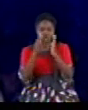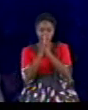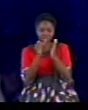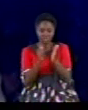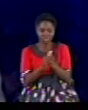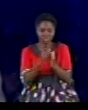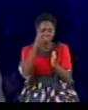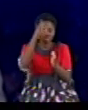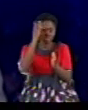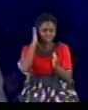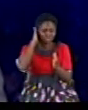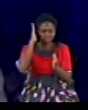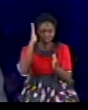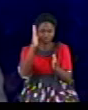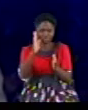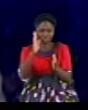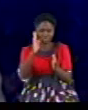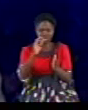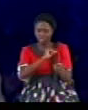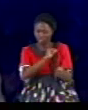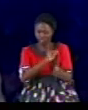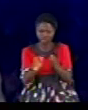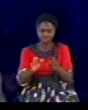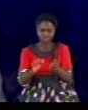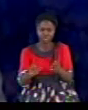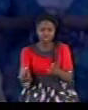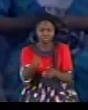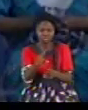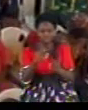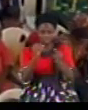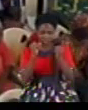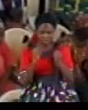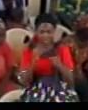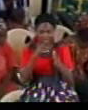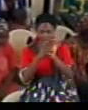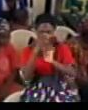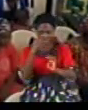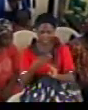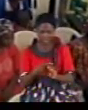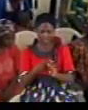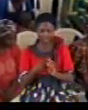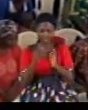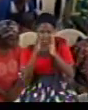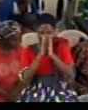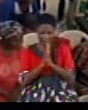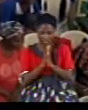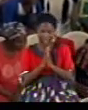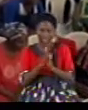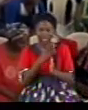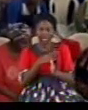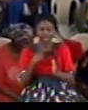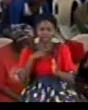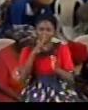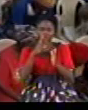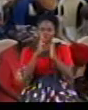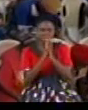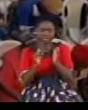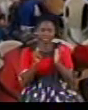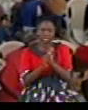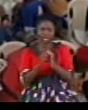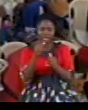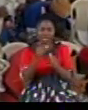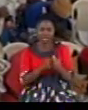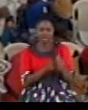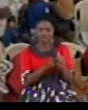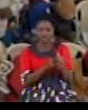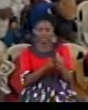will root out and destroy those powers in Jesus' name. Amen. And we are praying, O Lord, that every plant